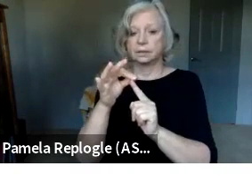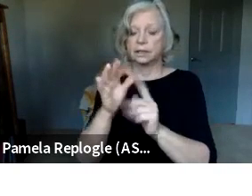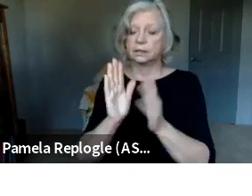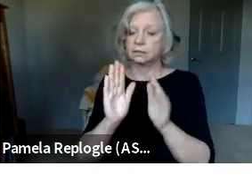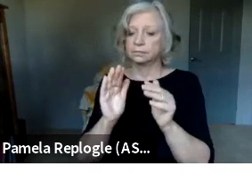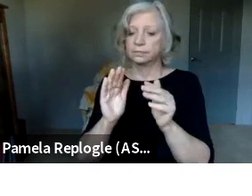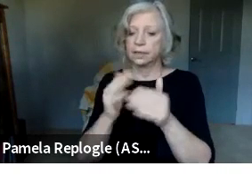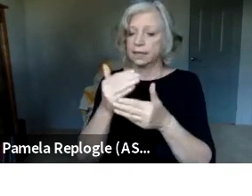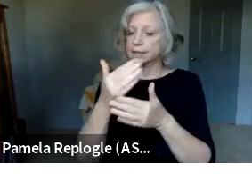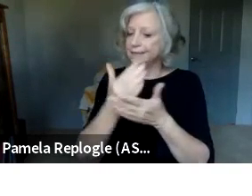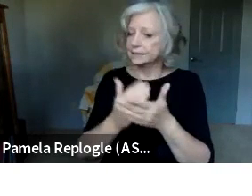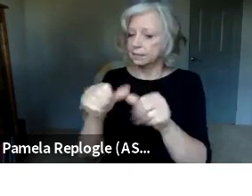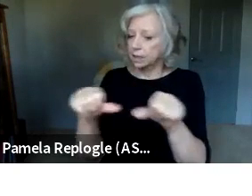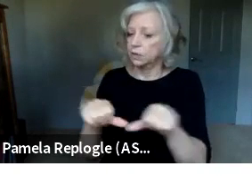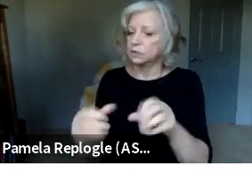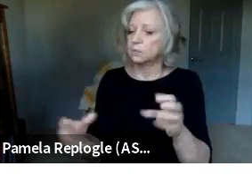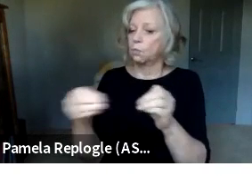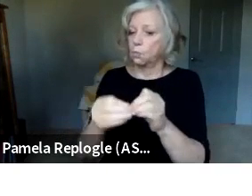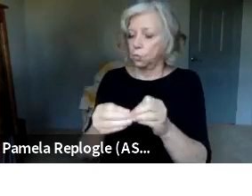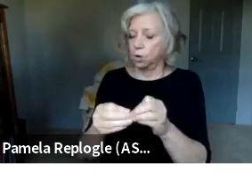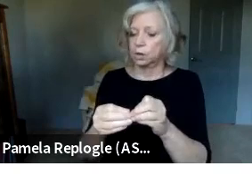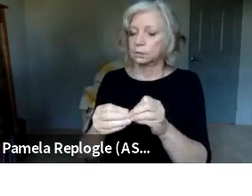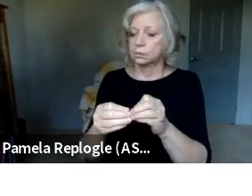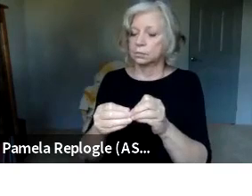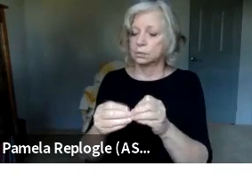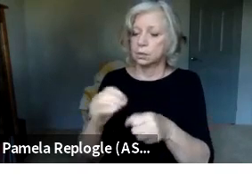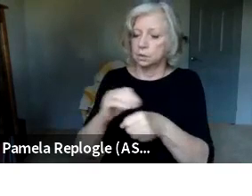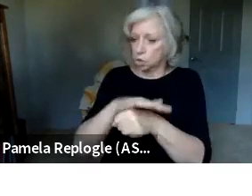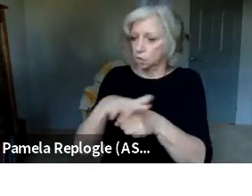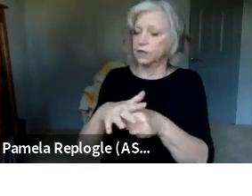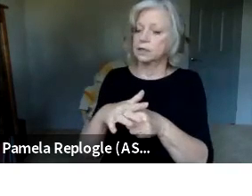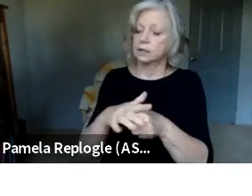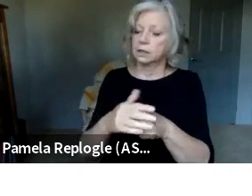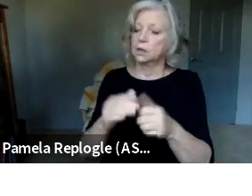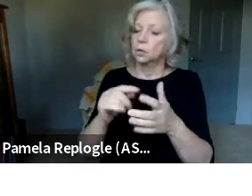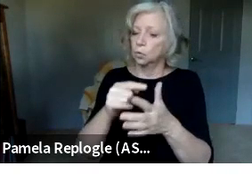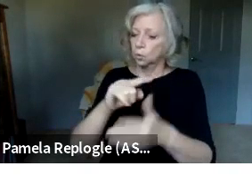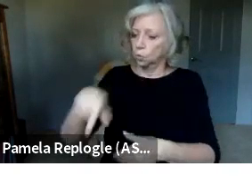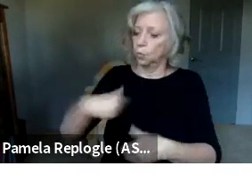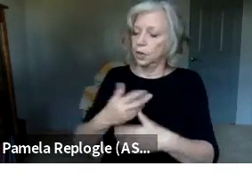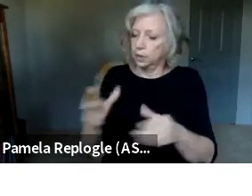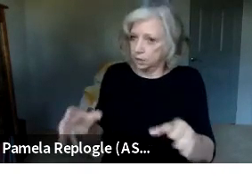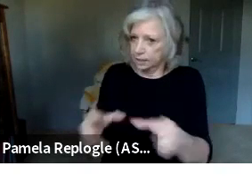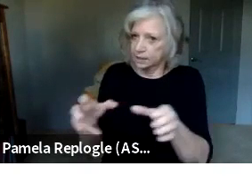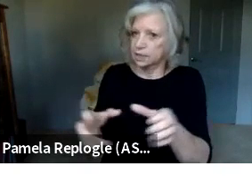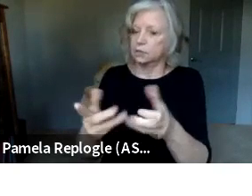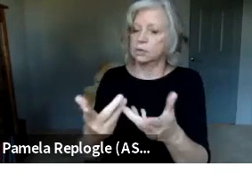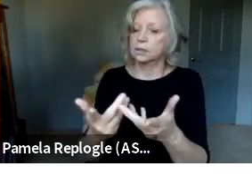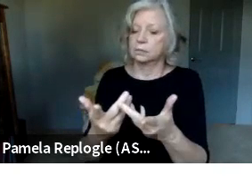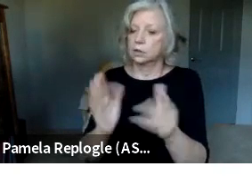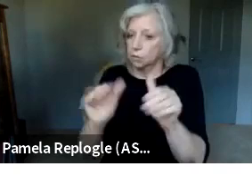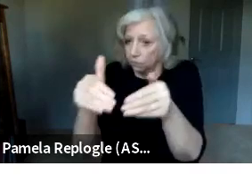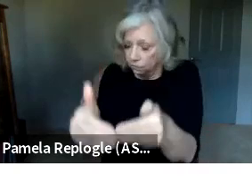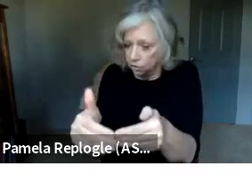though the restrictions are relaxing statewide and rates are low, that work continues. That's going to be the